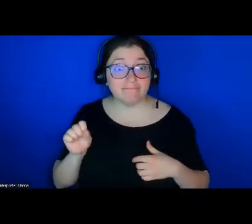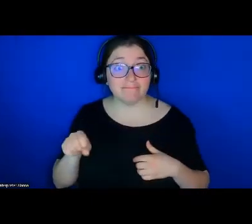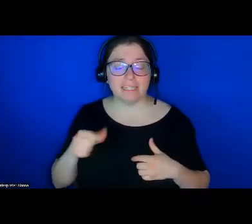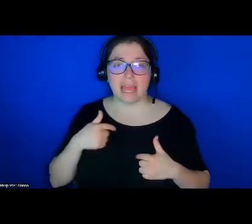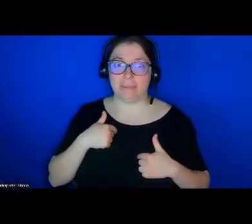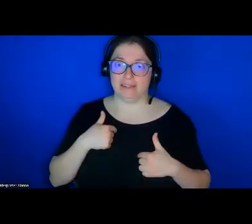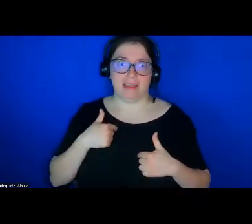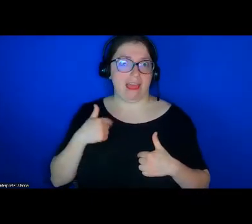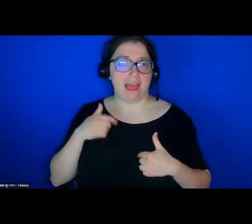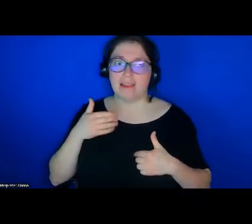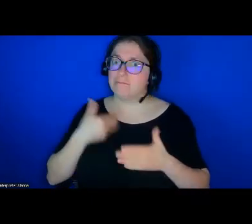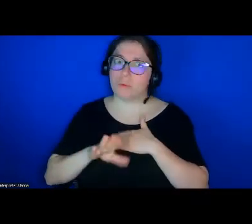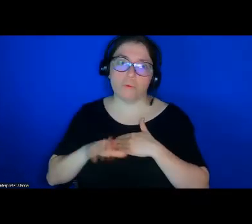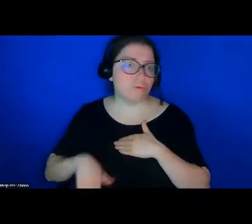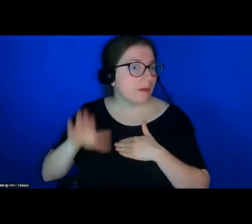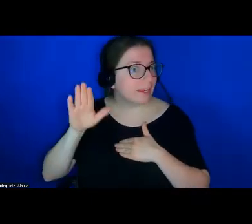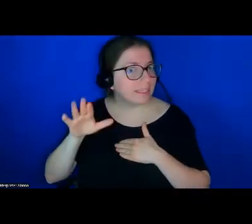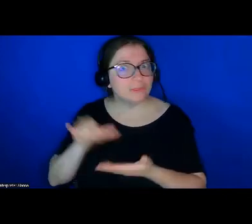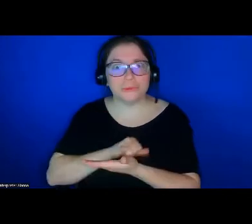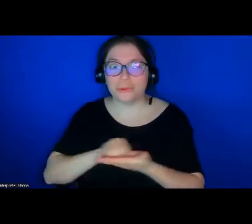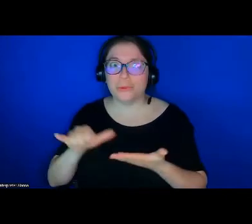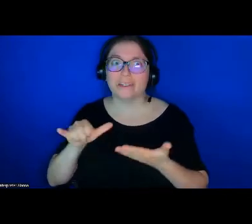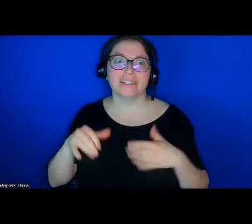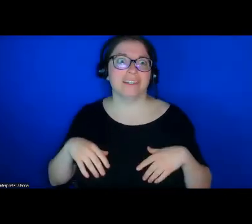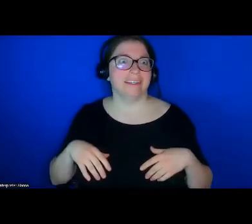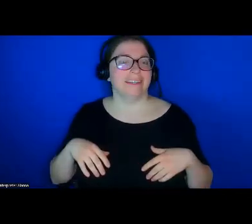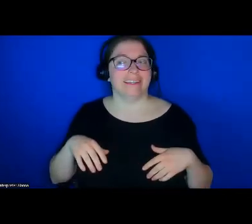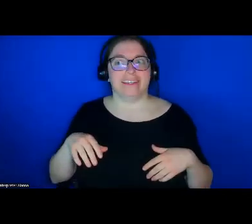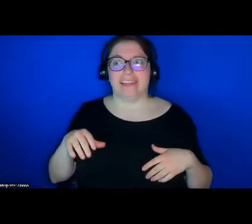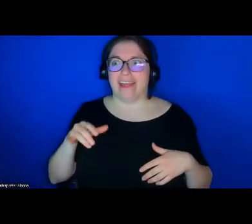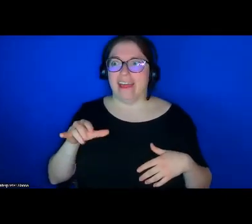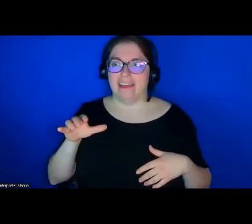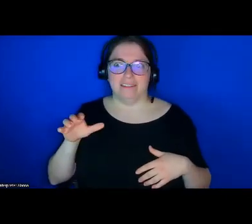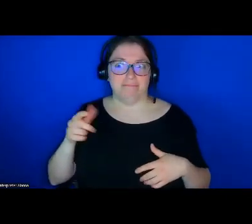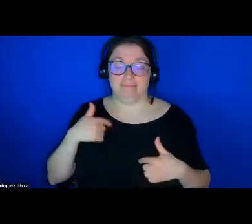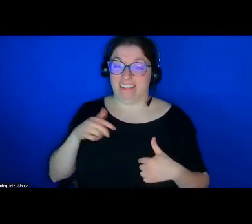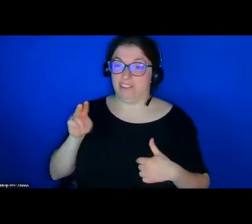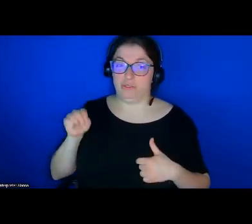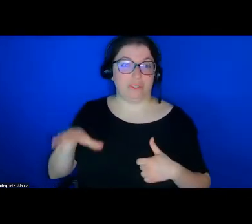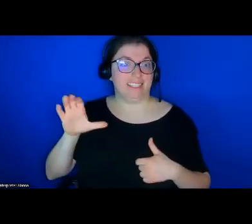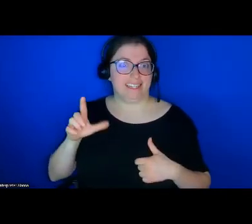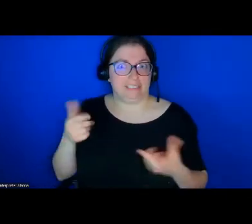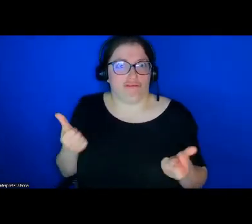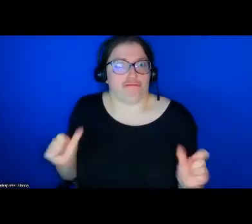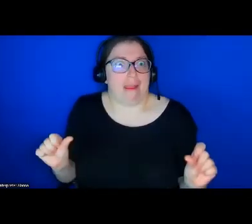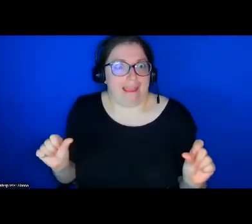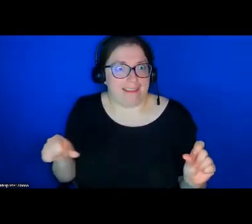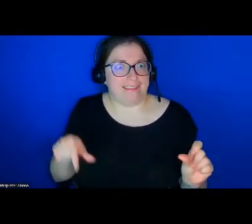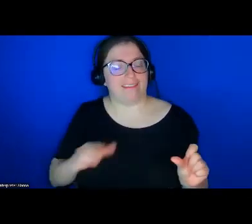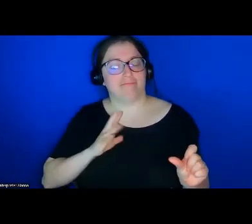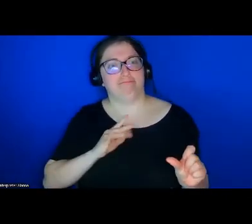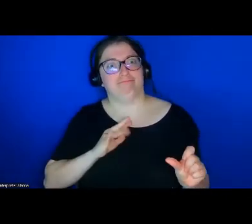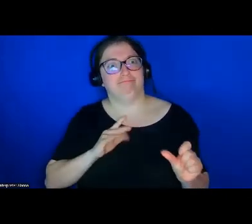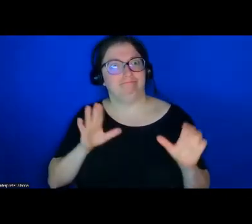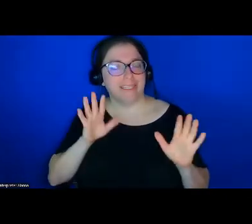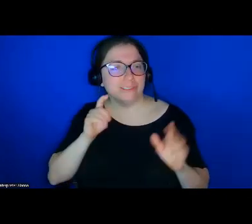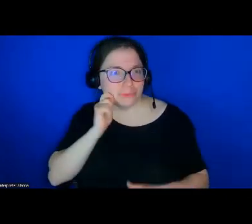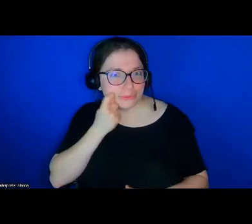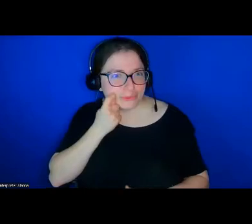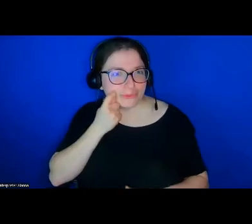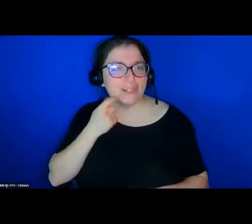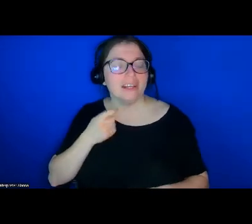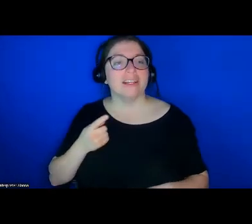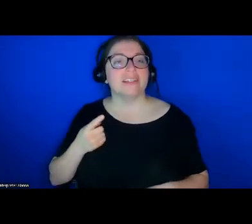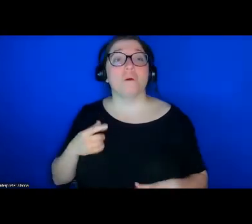New Yorker I'm I'm proud to say that like New York City is is the is the city that's trying this um just as we hope that we can you know